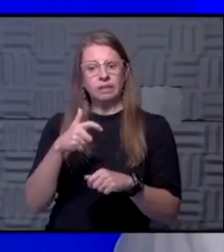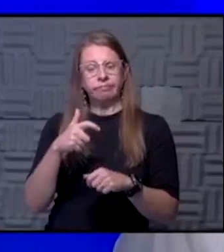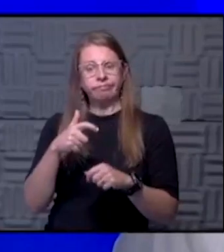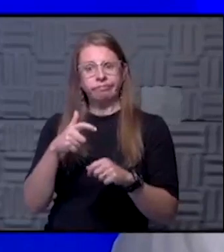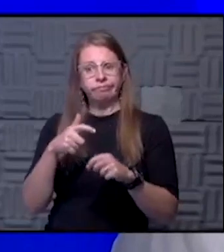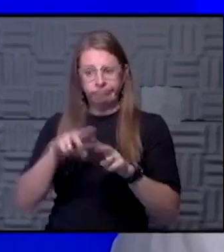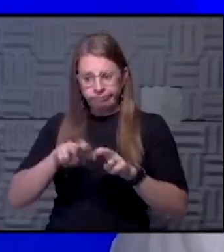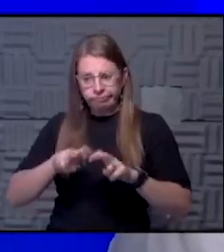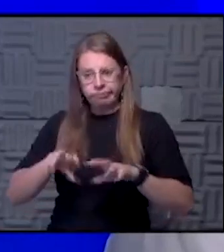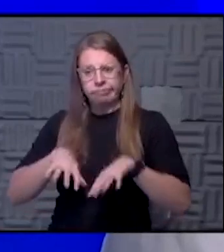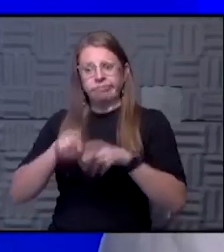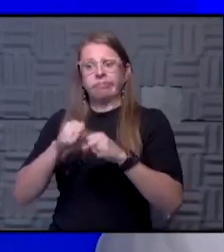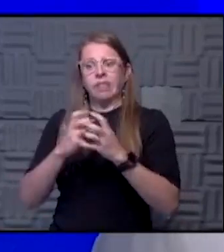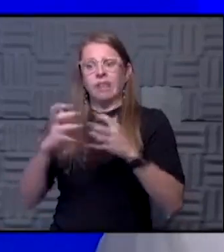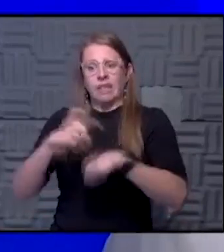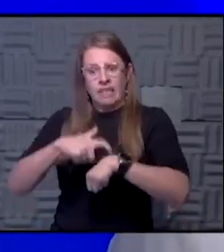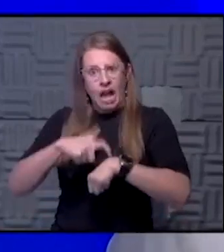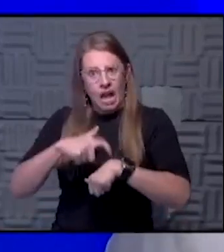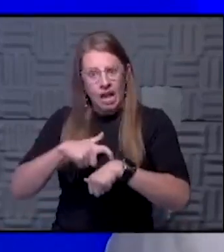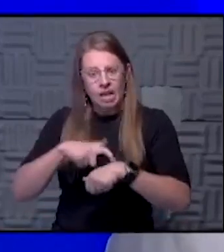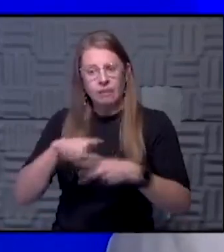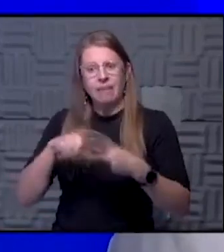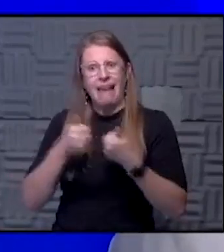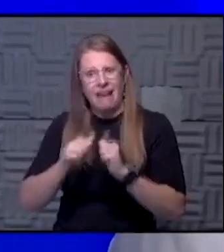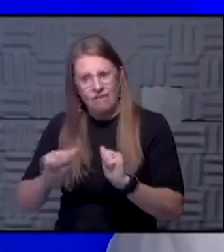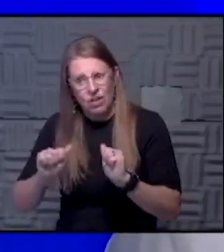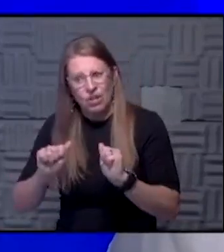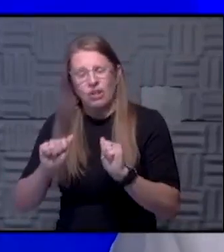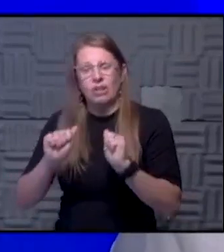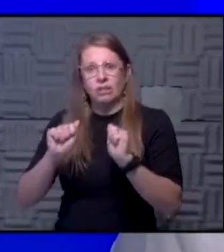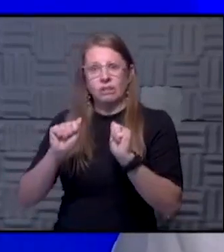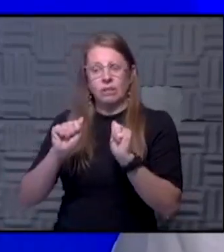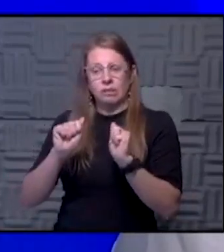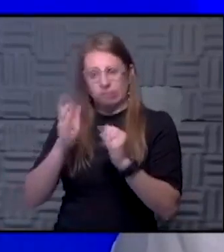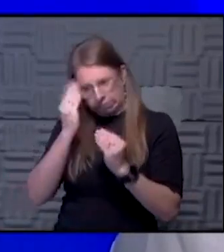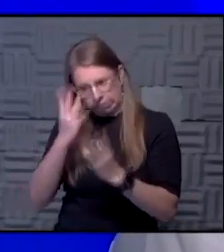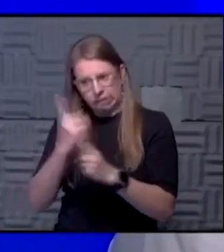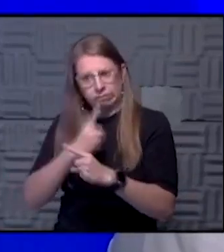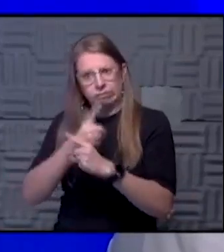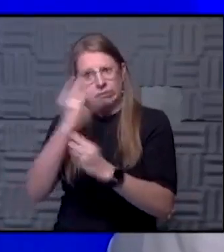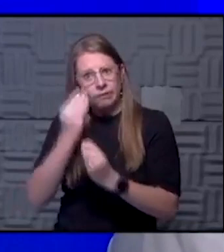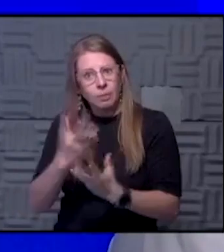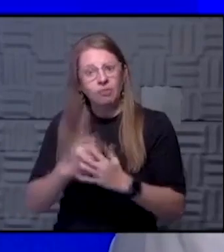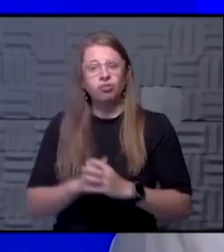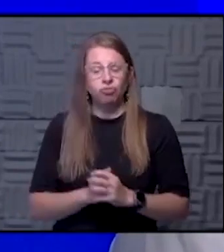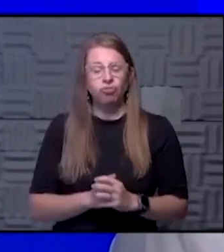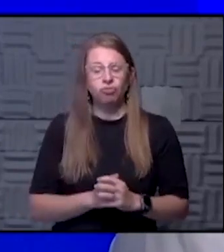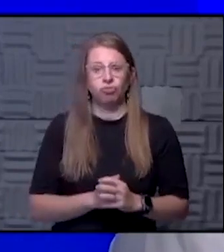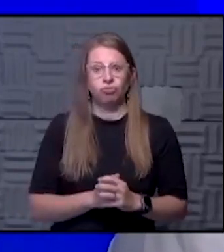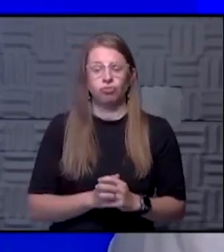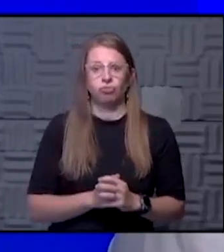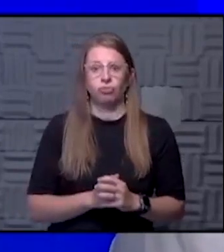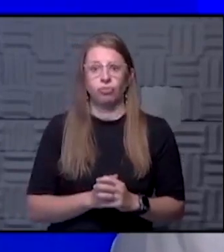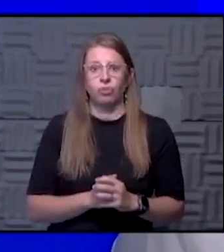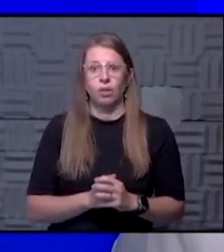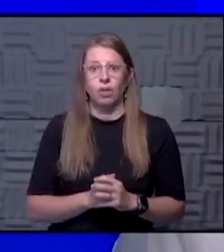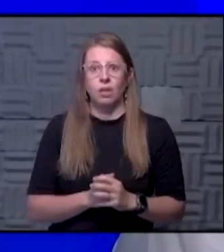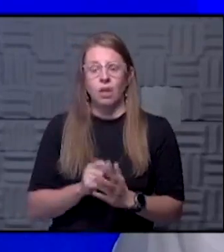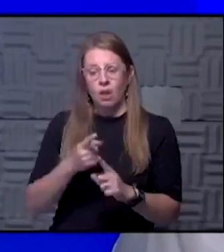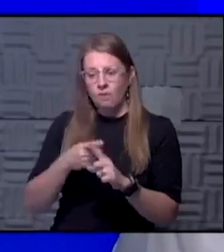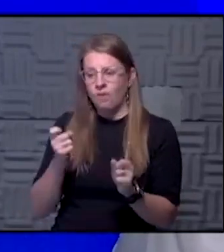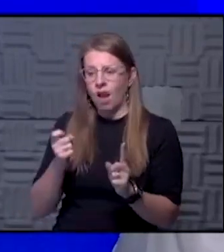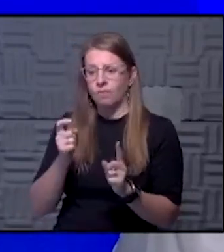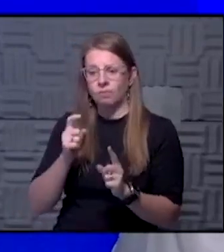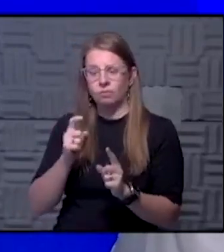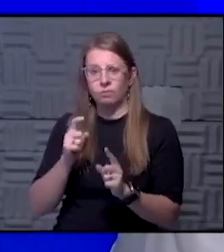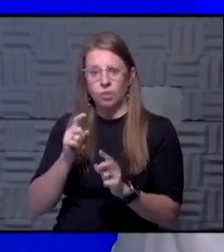in and put a lot of effort toward getting everybody the correct information. And that does come from, respected medical